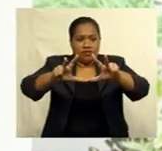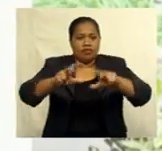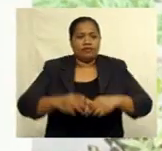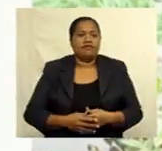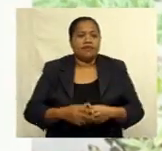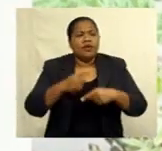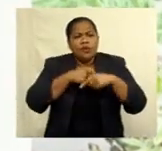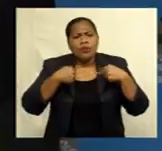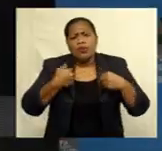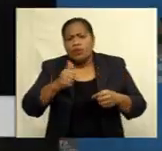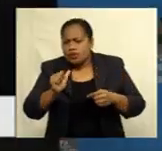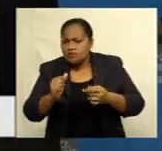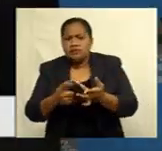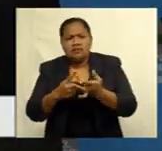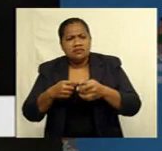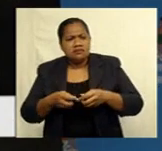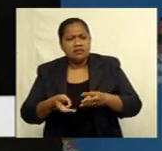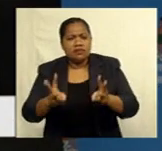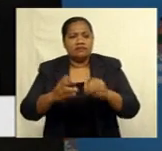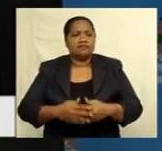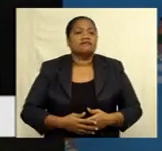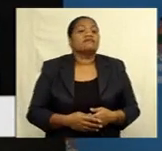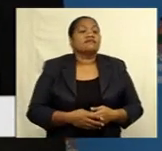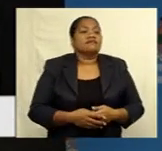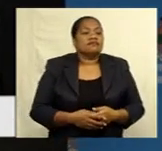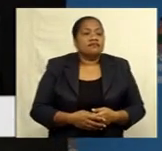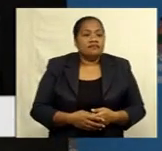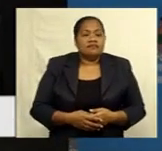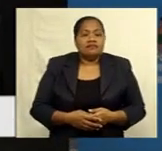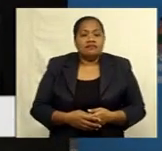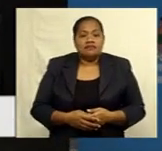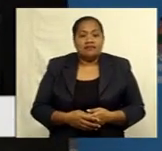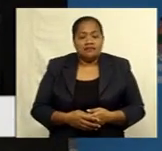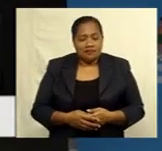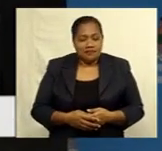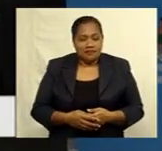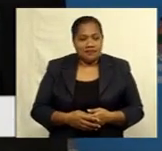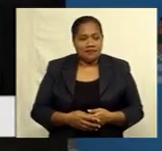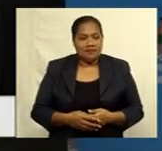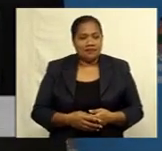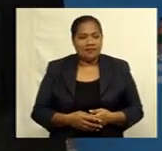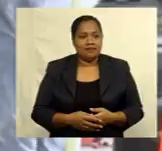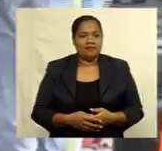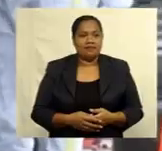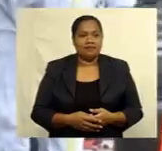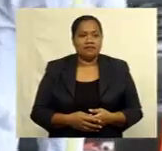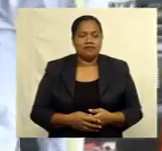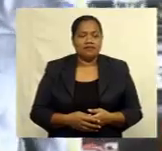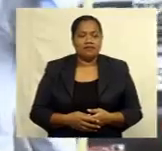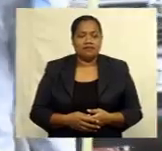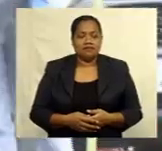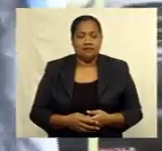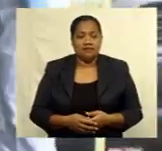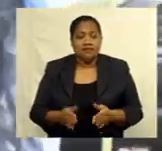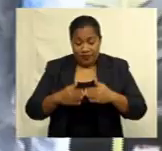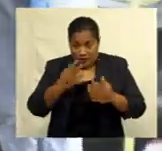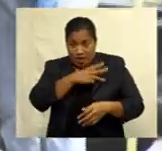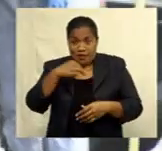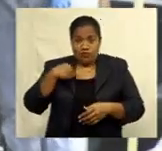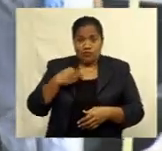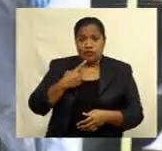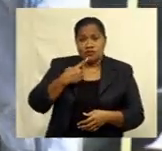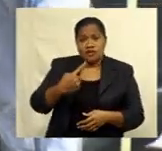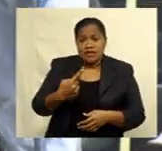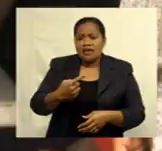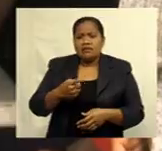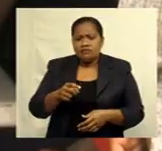metrics, other measures to measure how much the outbreak is, where the outbreak is currently. The ministry adds that the